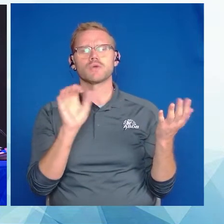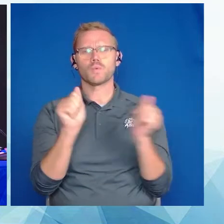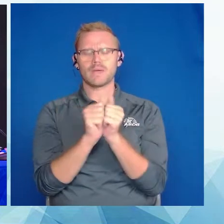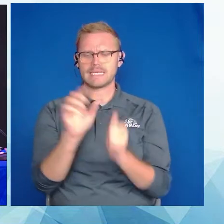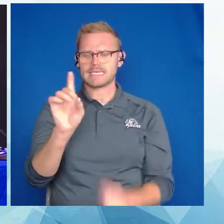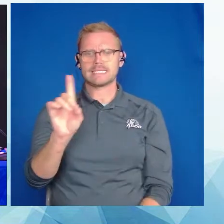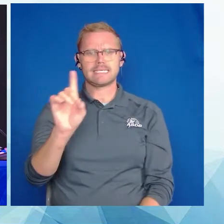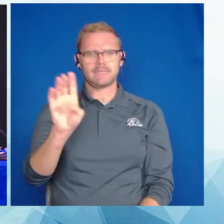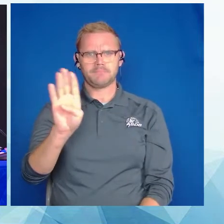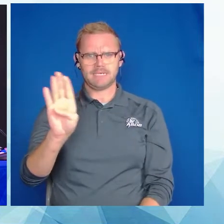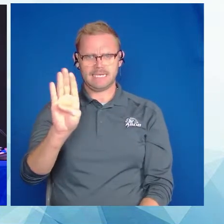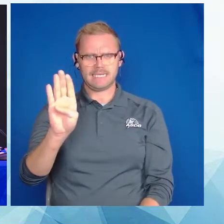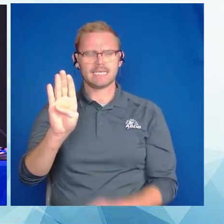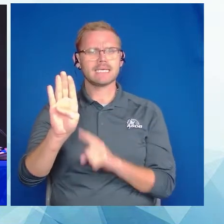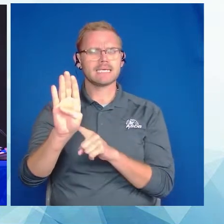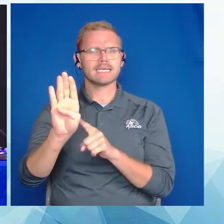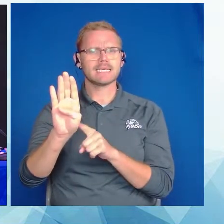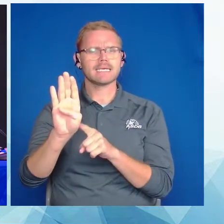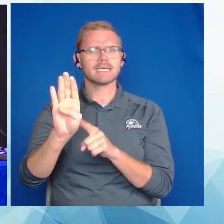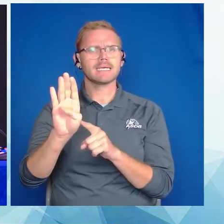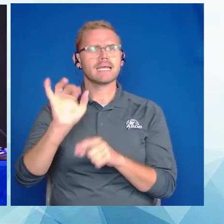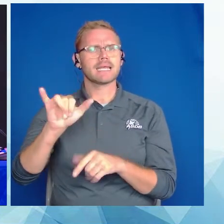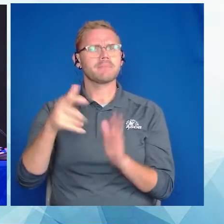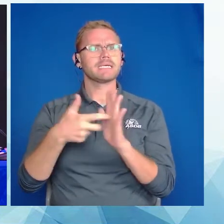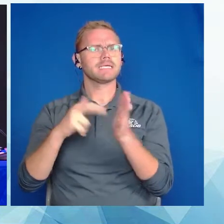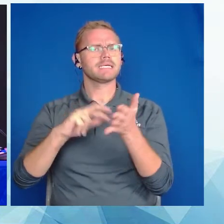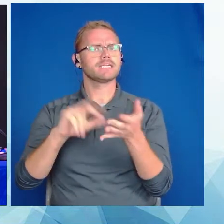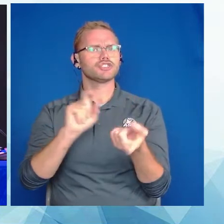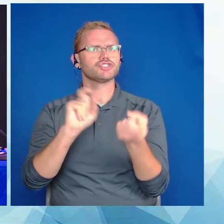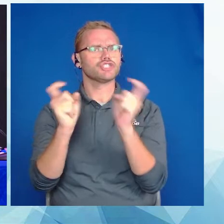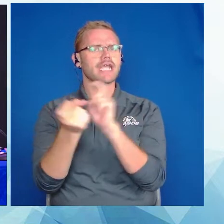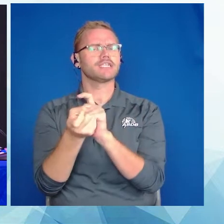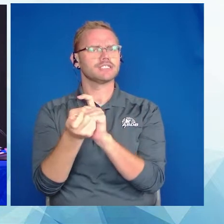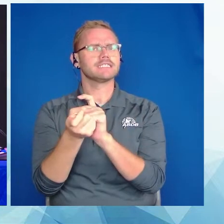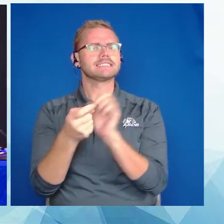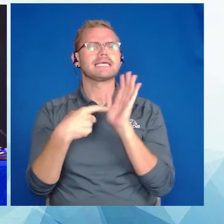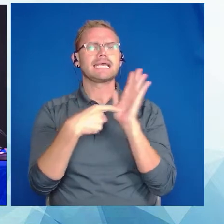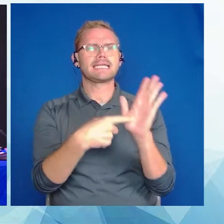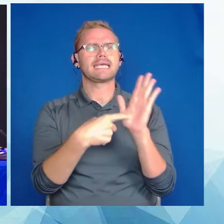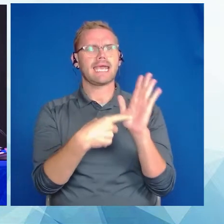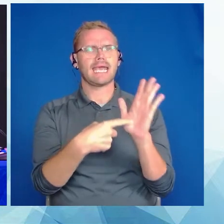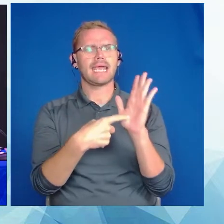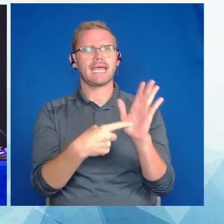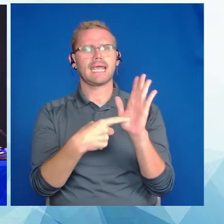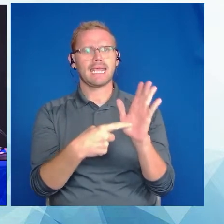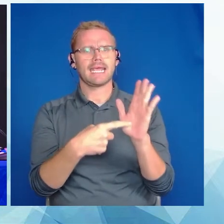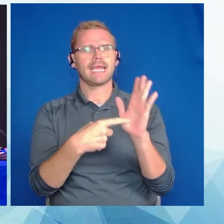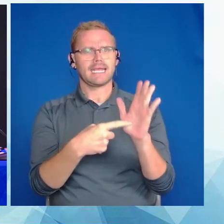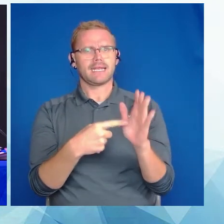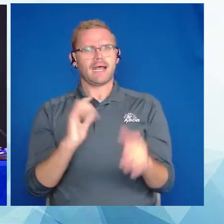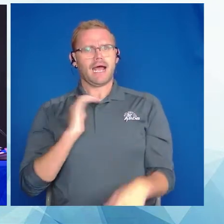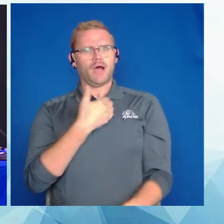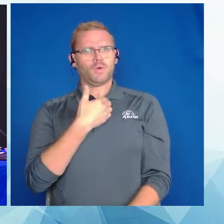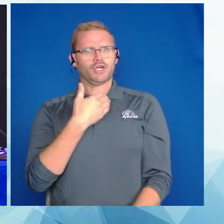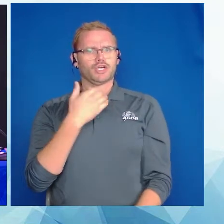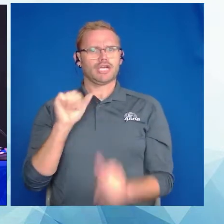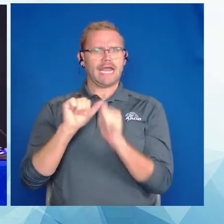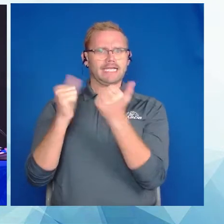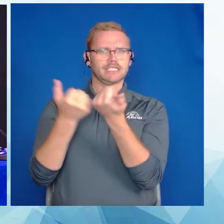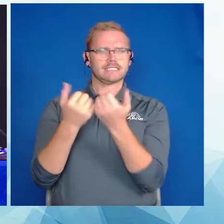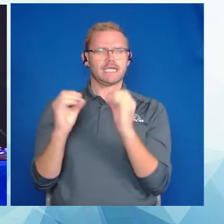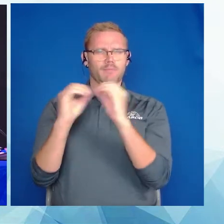DB, does that just, the changes just indicate the governance of the agency more